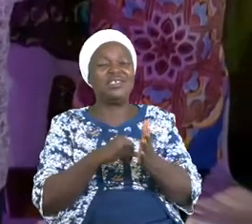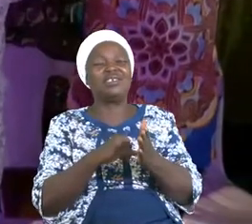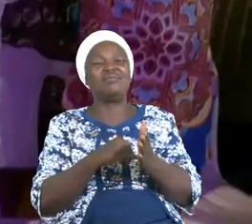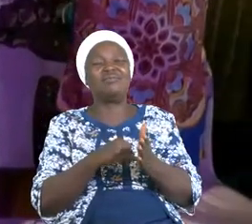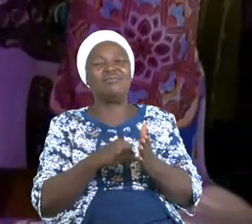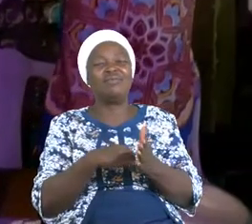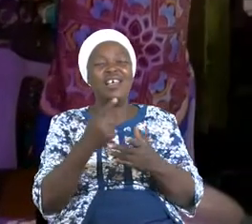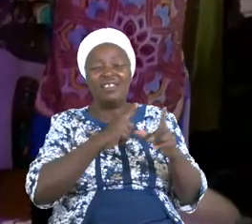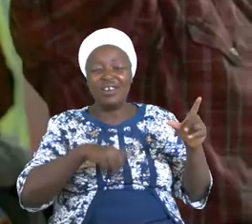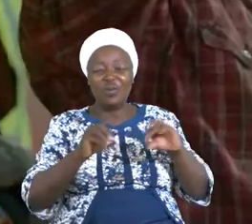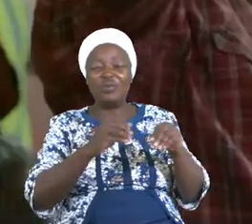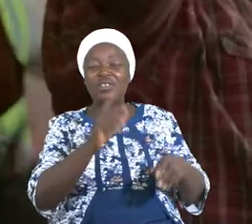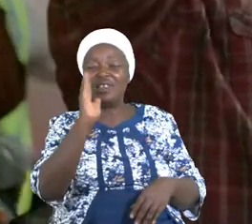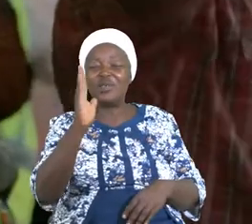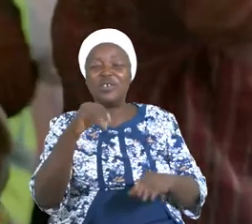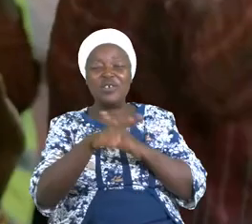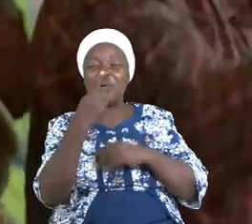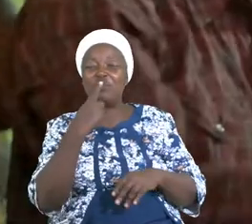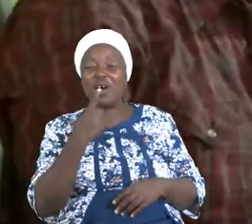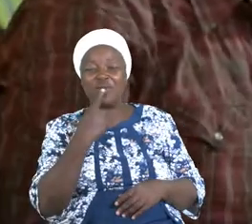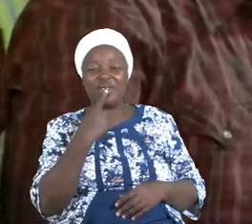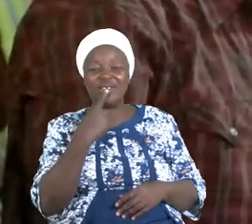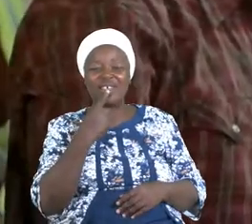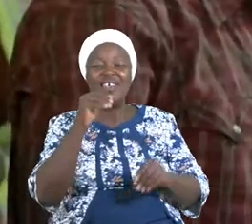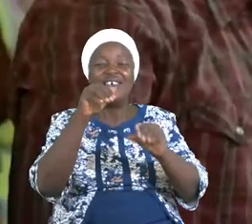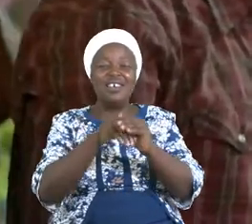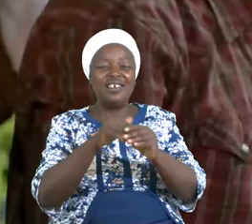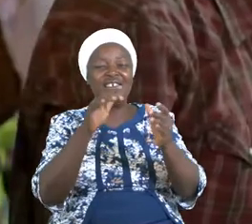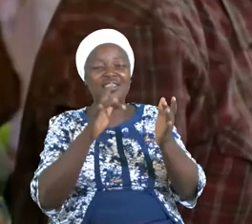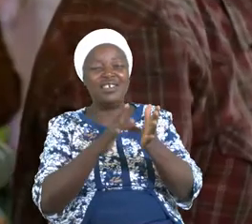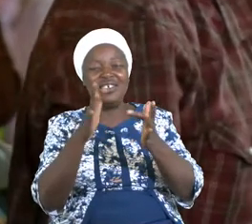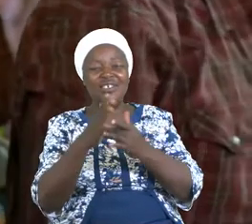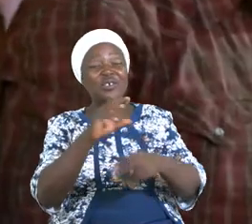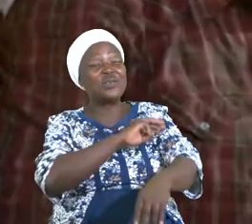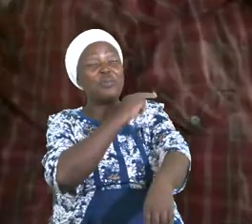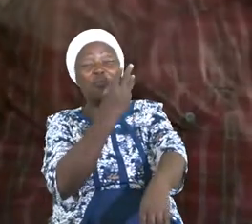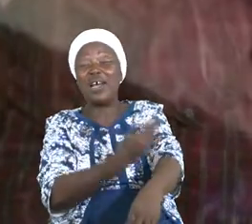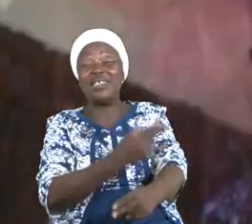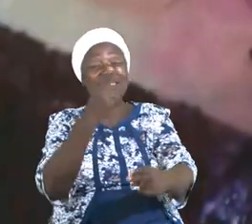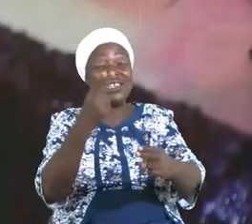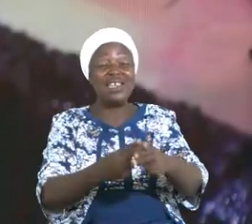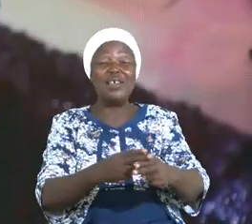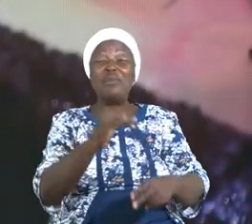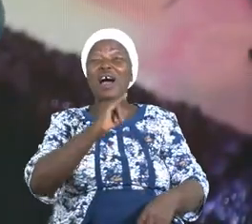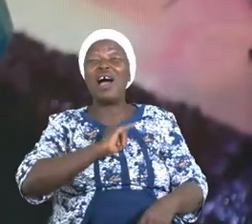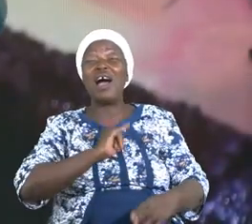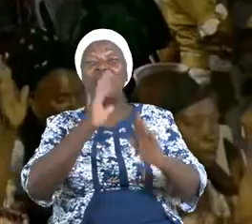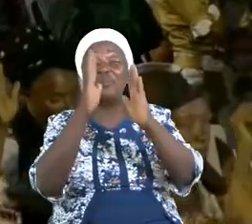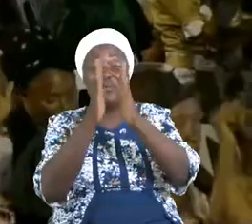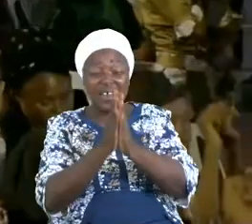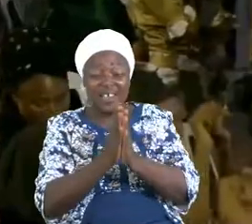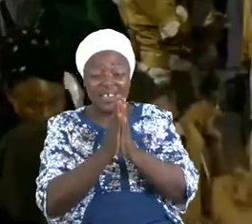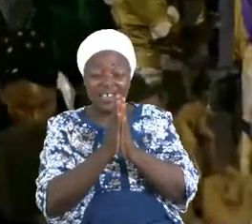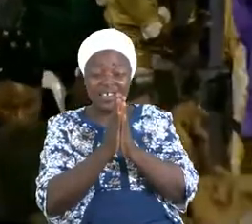put testimony in your mouth. In Jesus' mighty name, I pray.